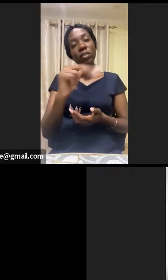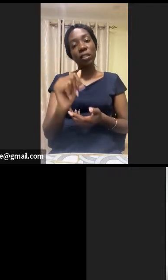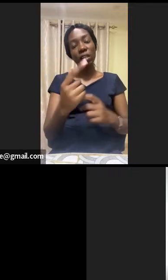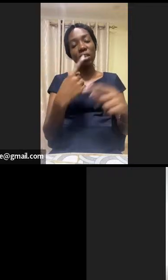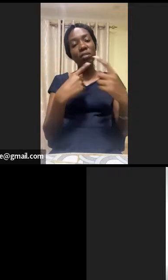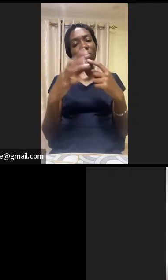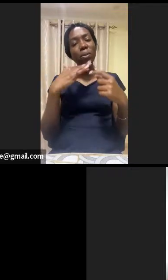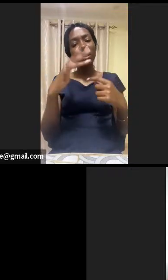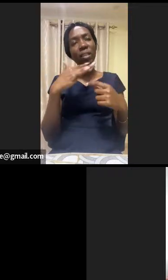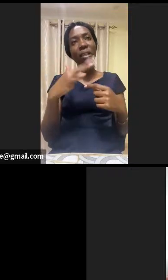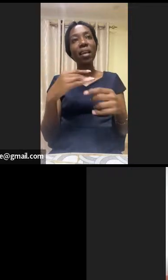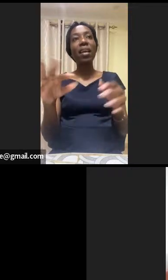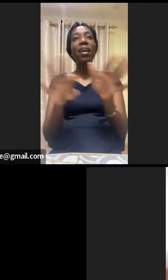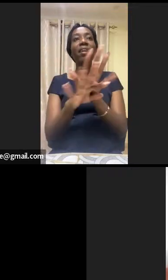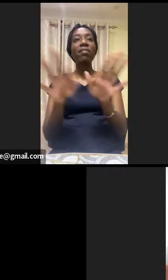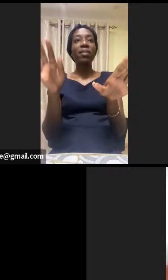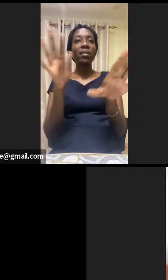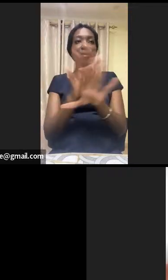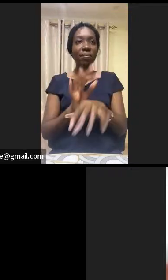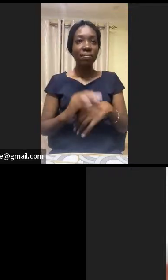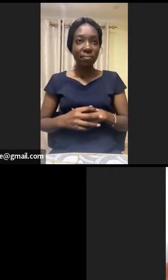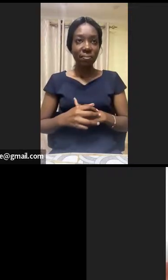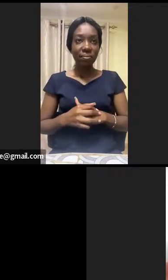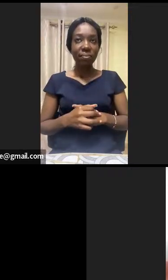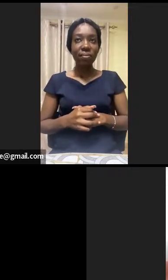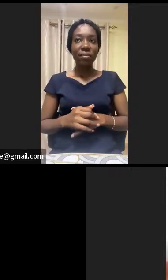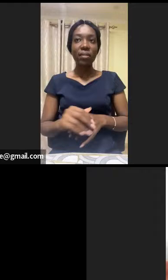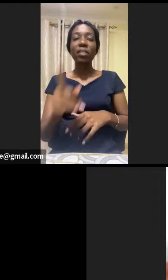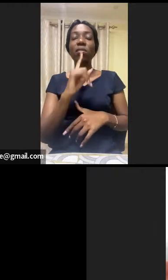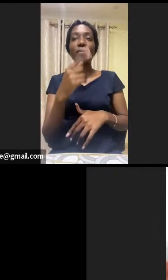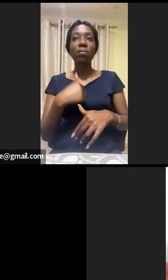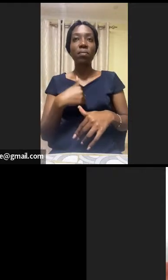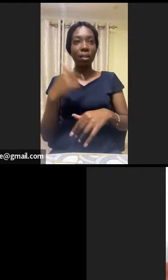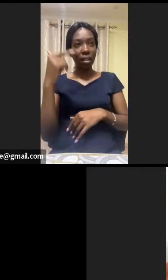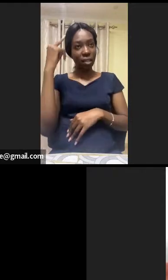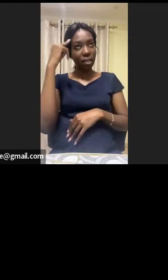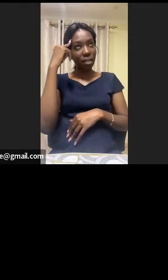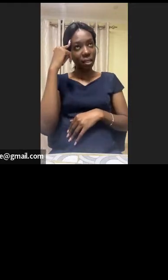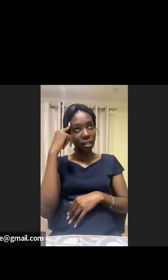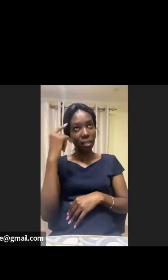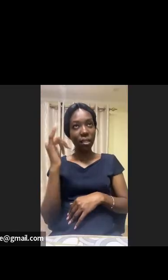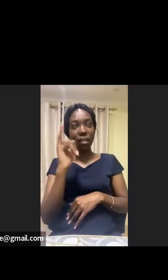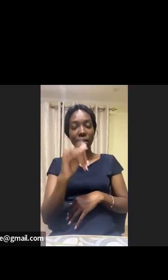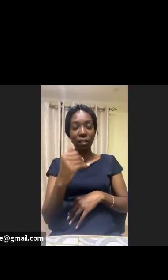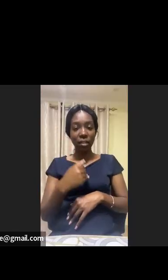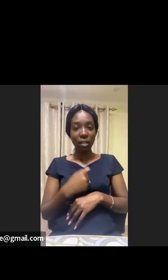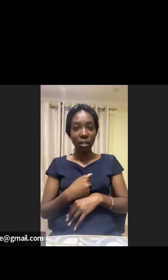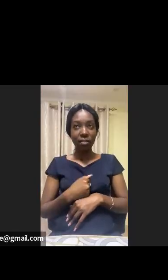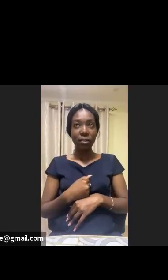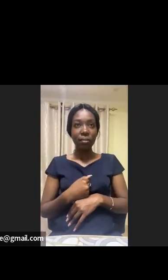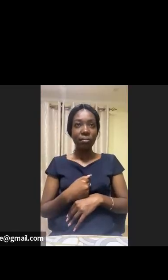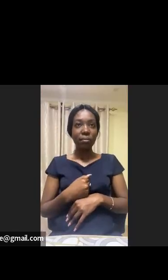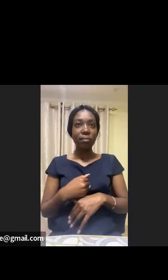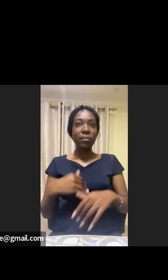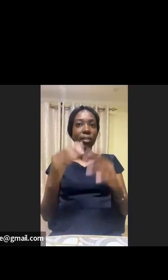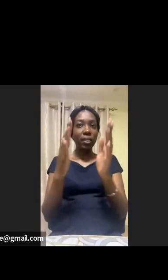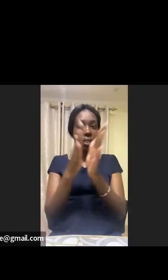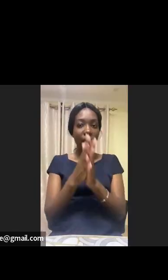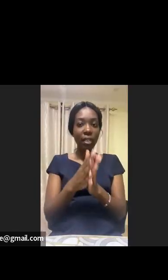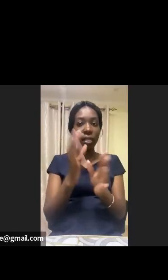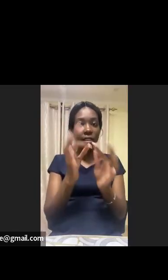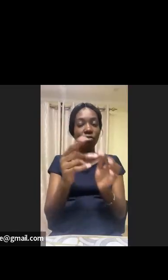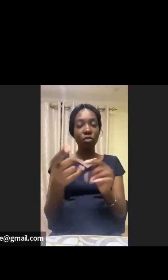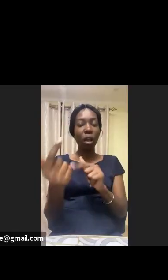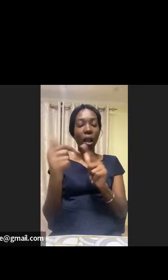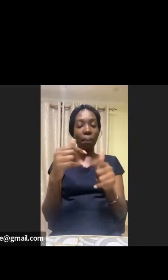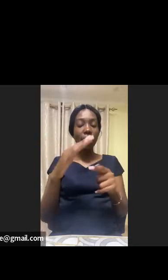all of us can do in a general way. And I think all those things are applicable even in hotel industry. In case you came in late, we